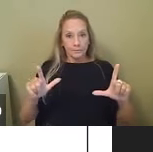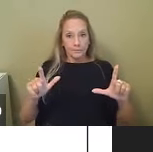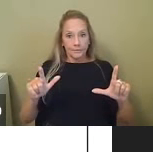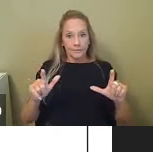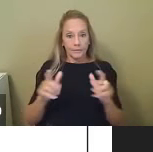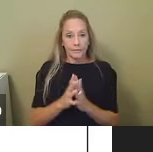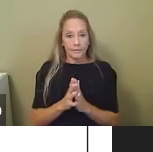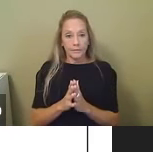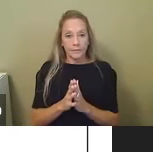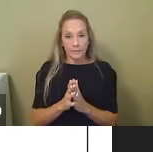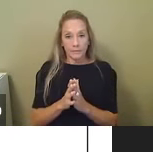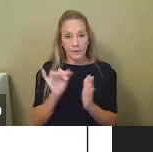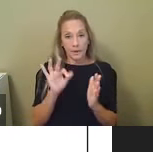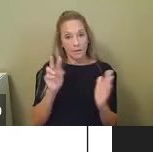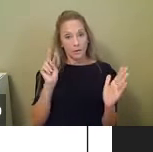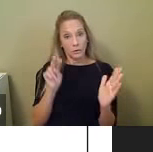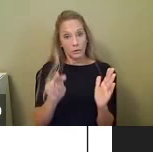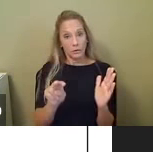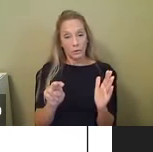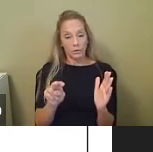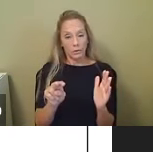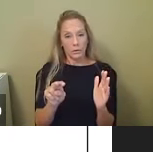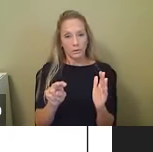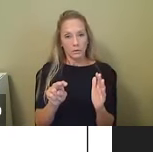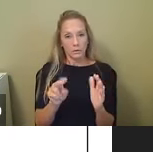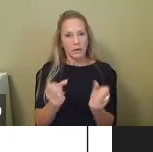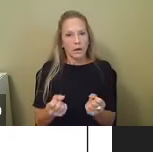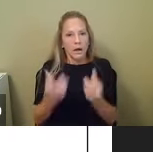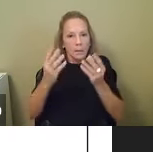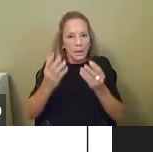So as we look at this, again, it's going to be number of new